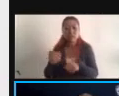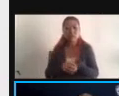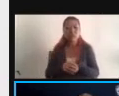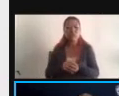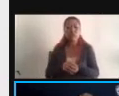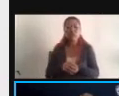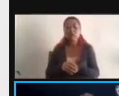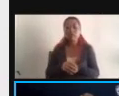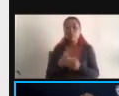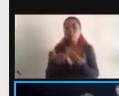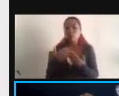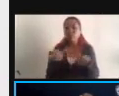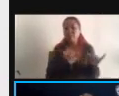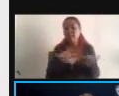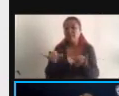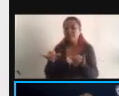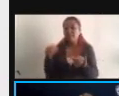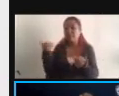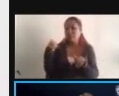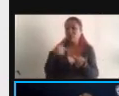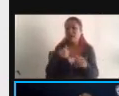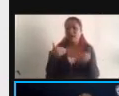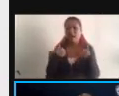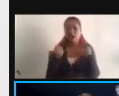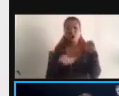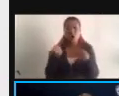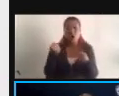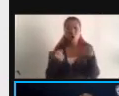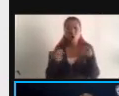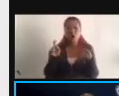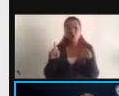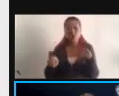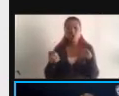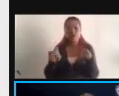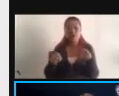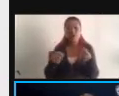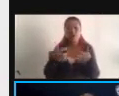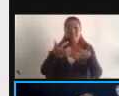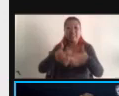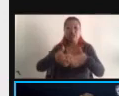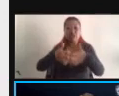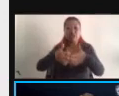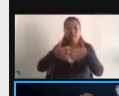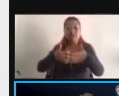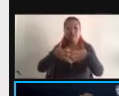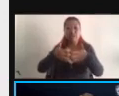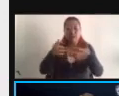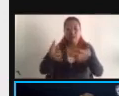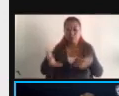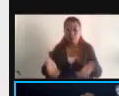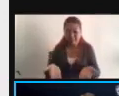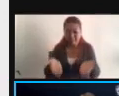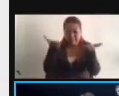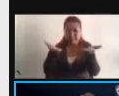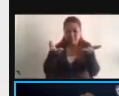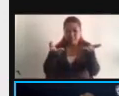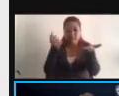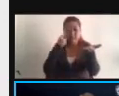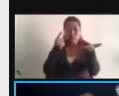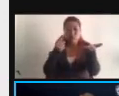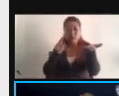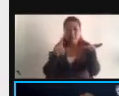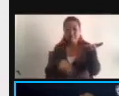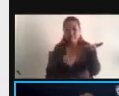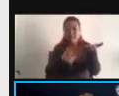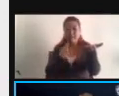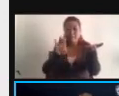similar to a car I once had where you nearly had to lift the engine to replace the fan belt because it wasn't easy to